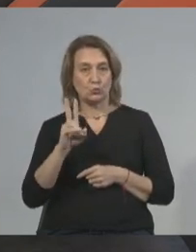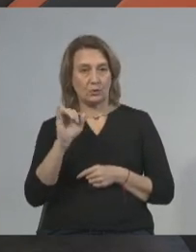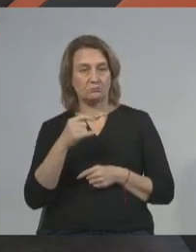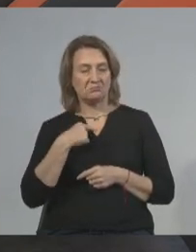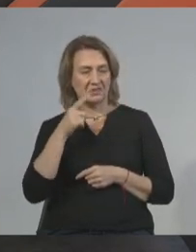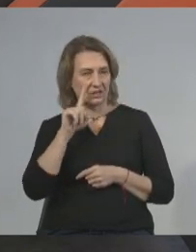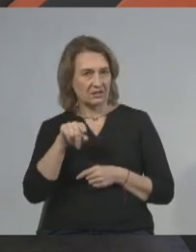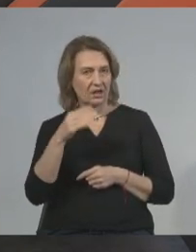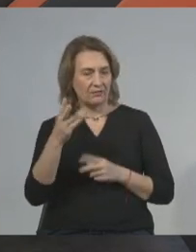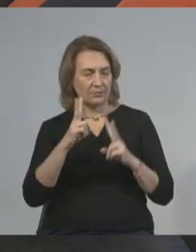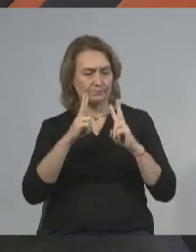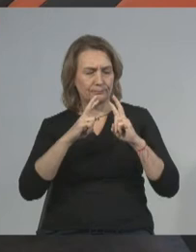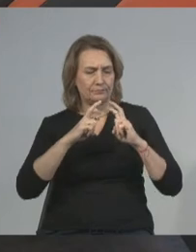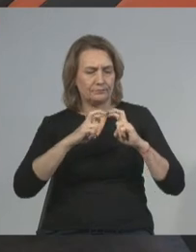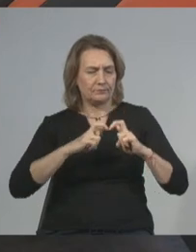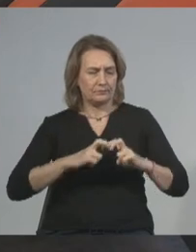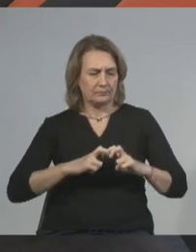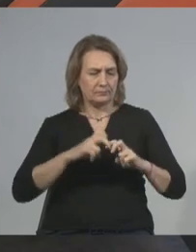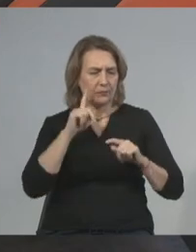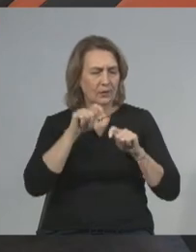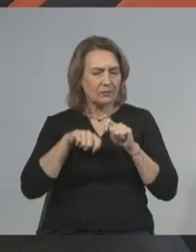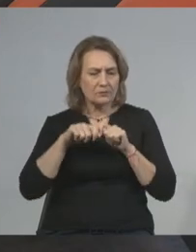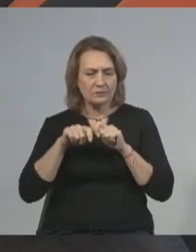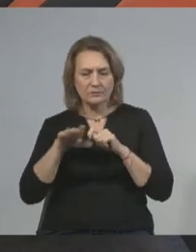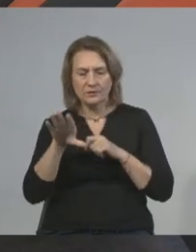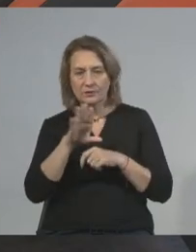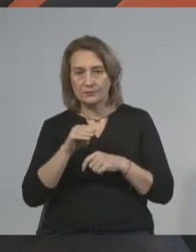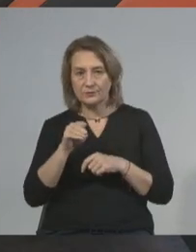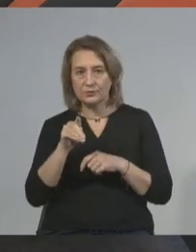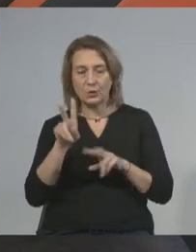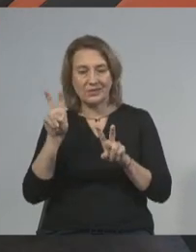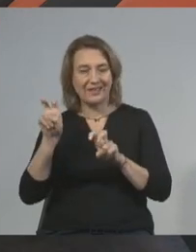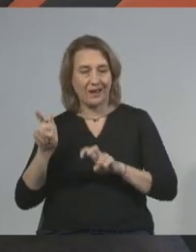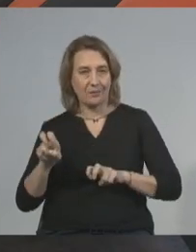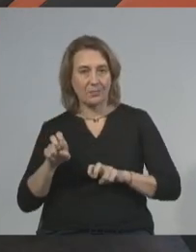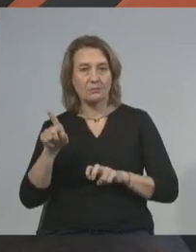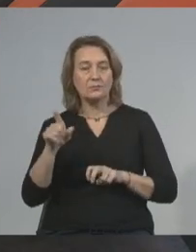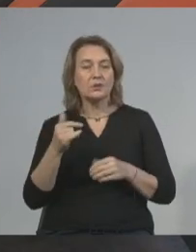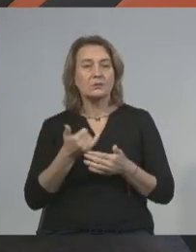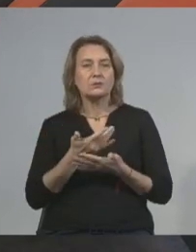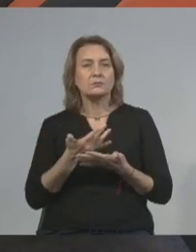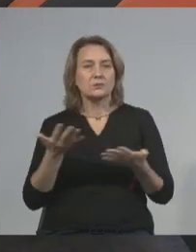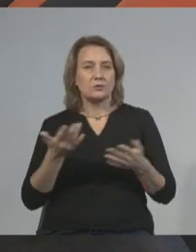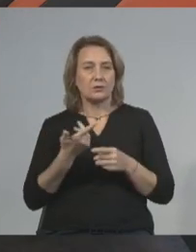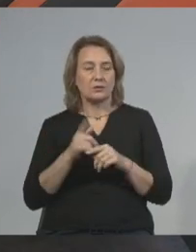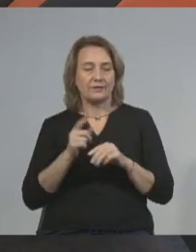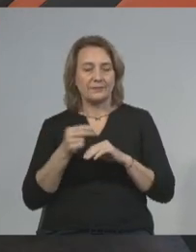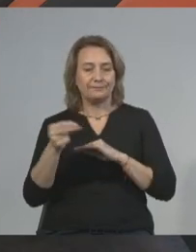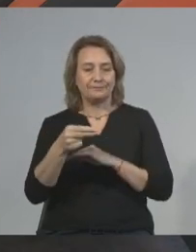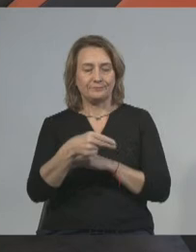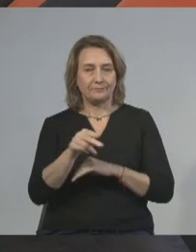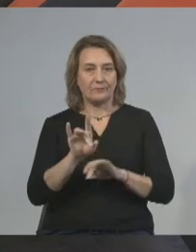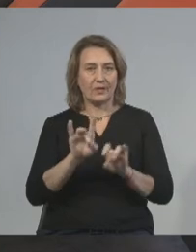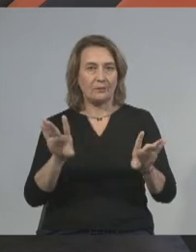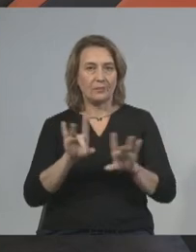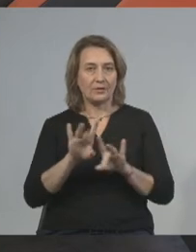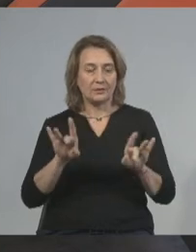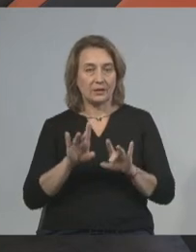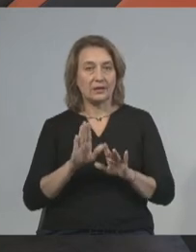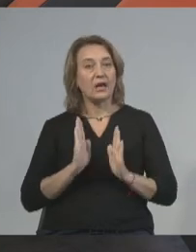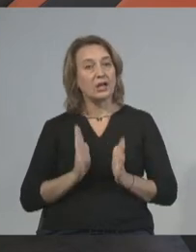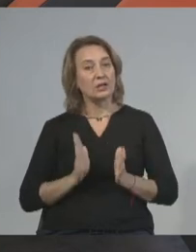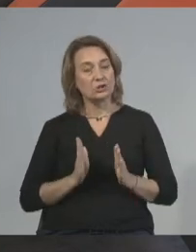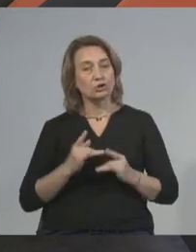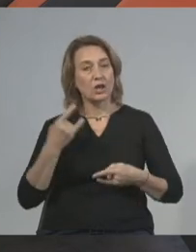mr madwechuk i know that you're an expert in this topic can you please explain us how mr